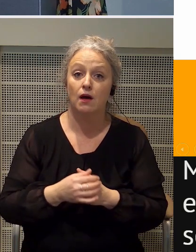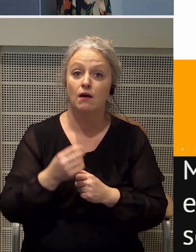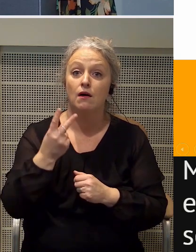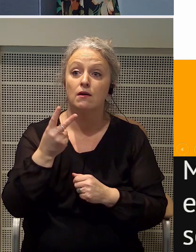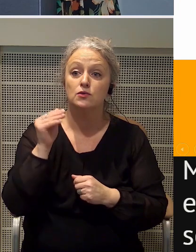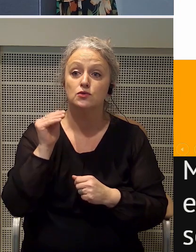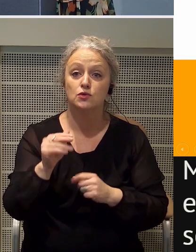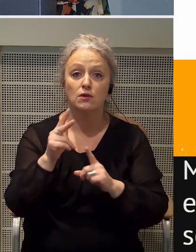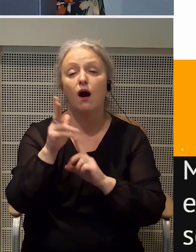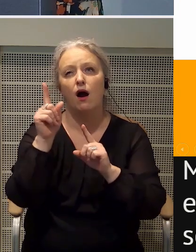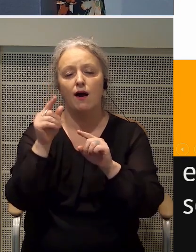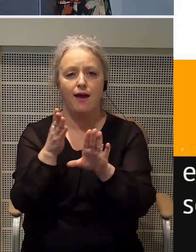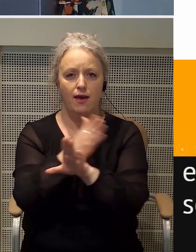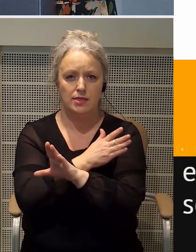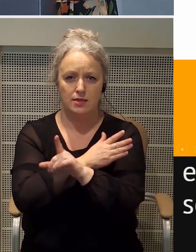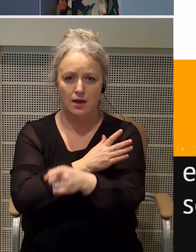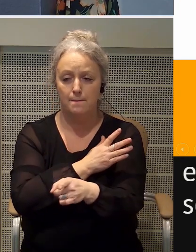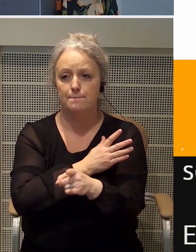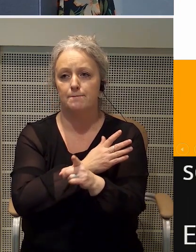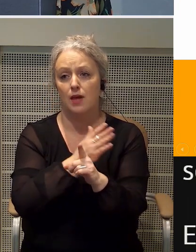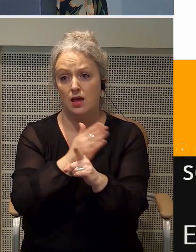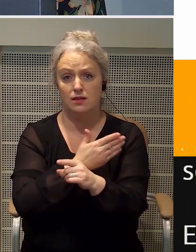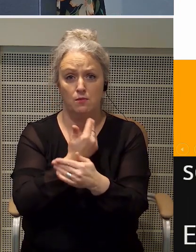the disorder, basically.